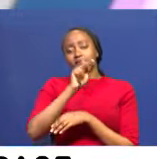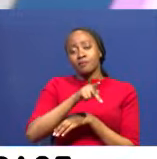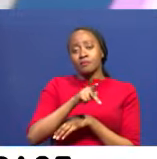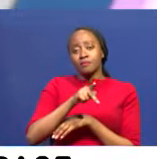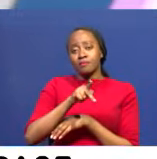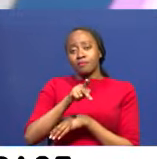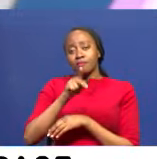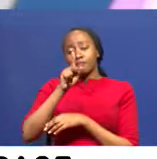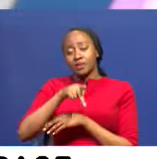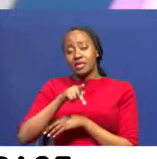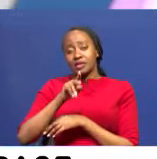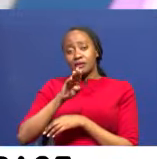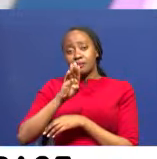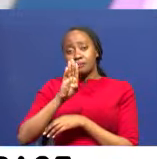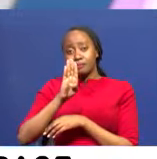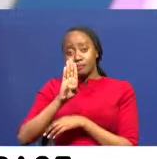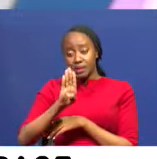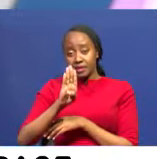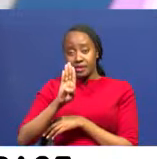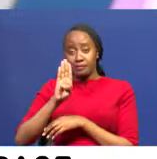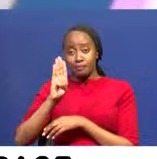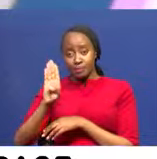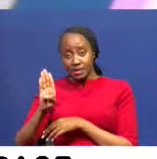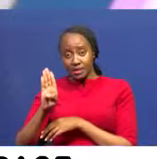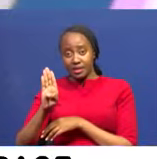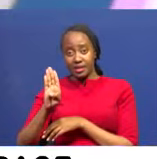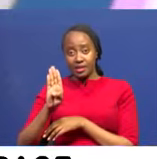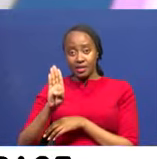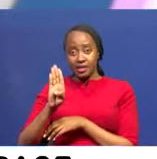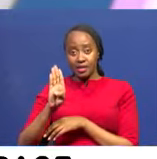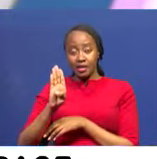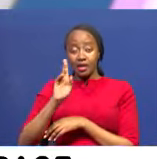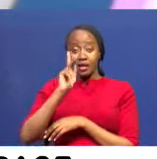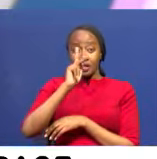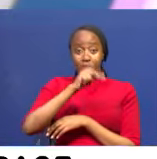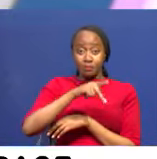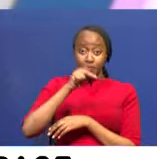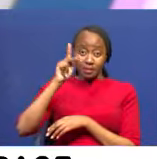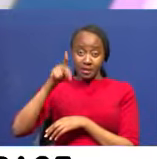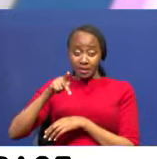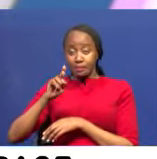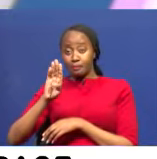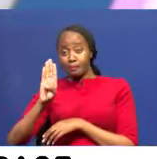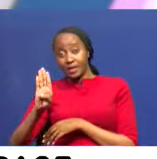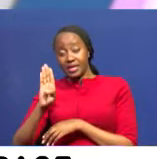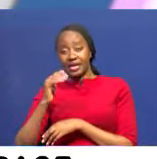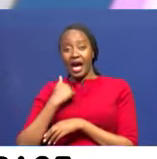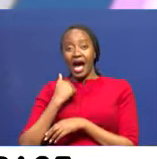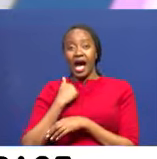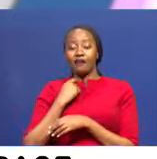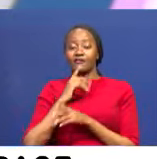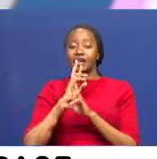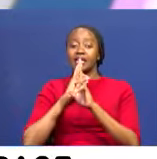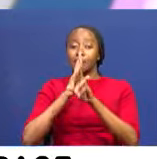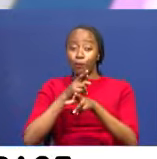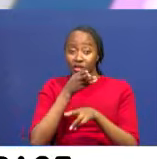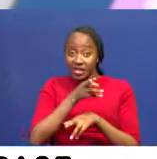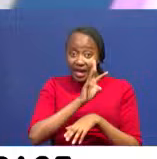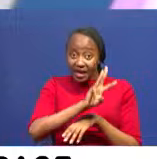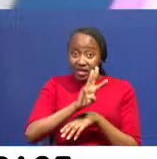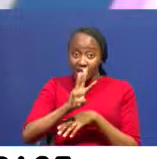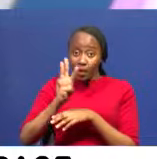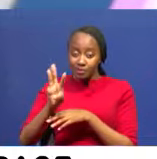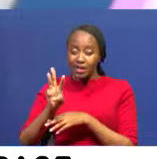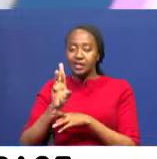ppb. It's just say Pharmacy and Poisons Board Kenya, you can report an adverse event, a side effect or an